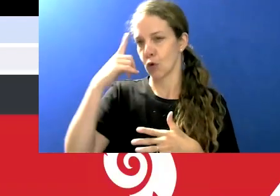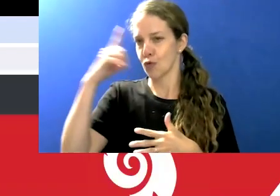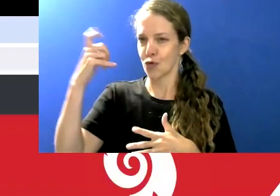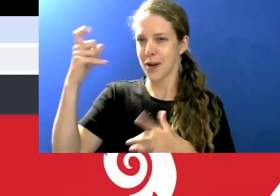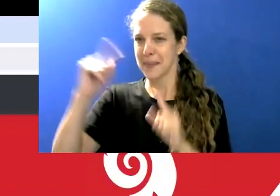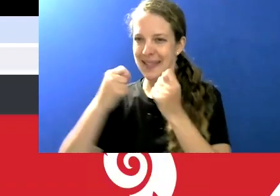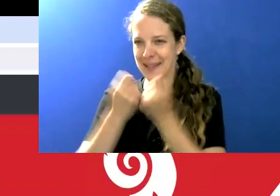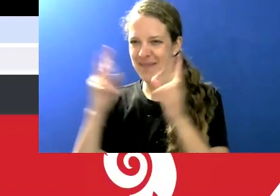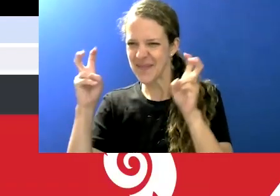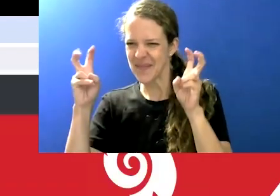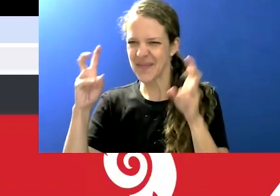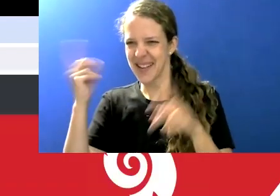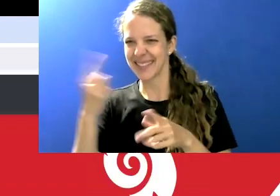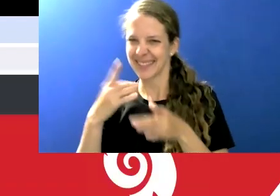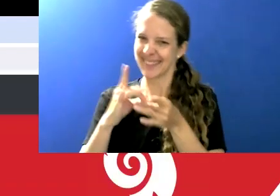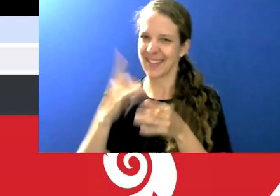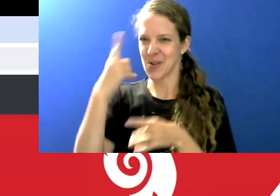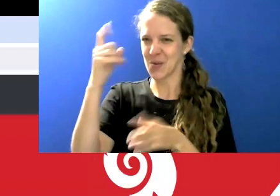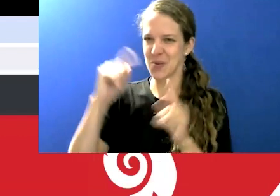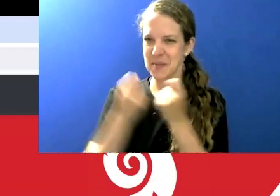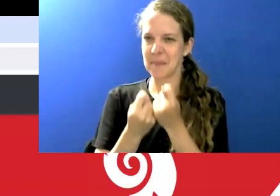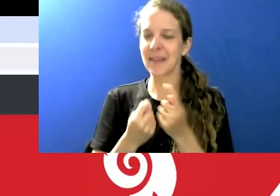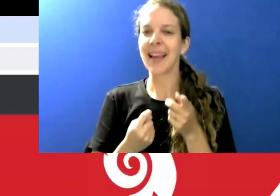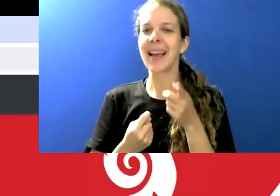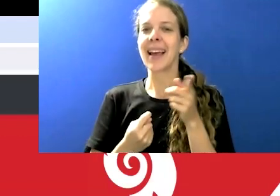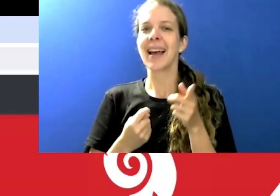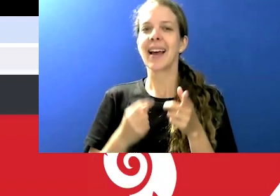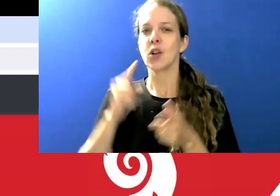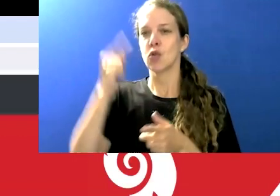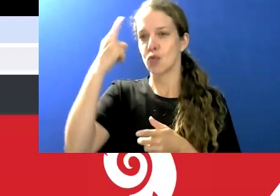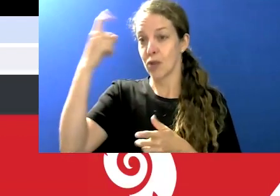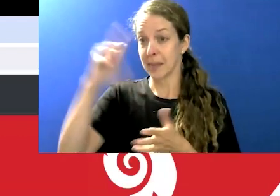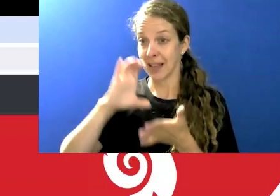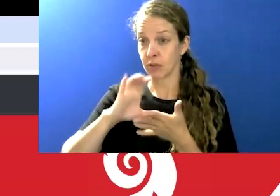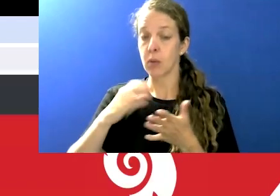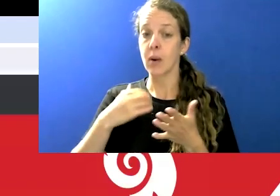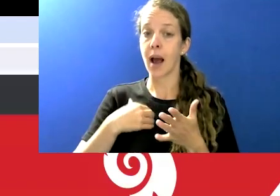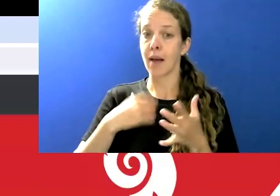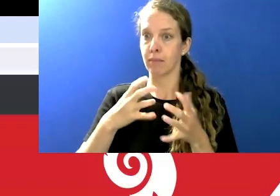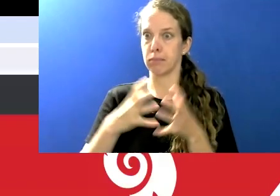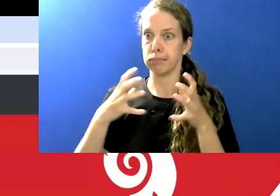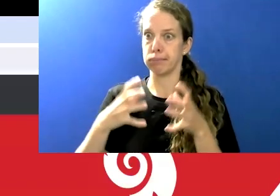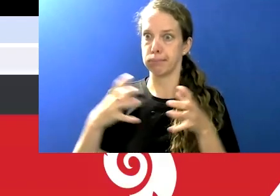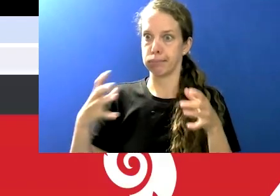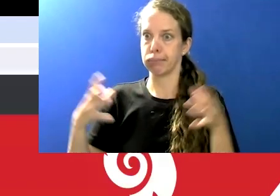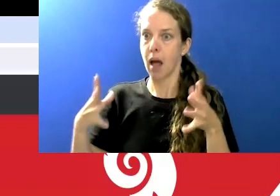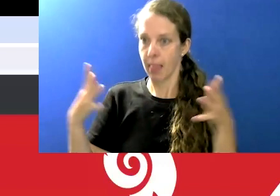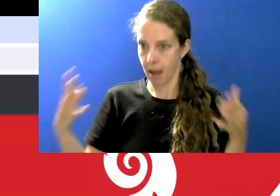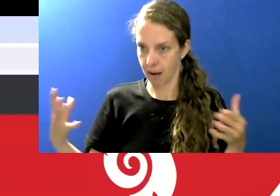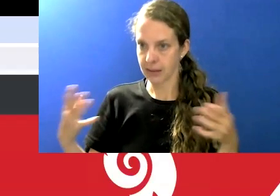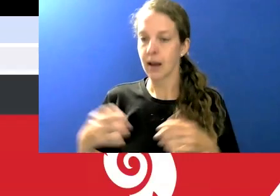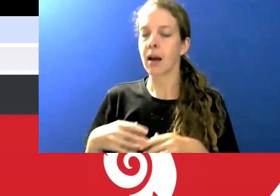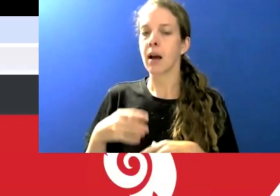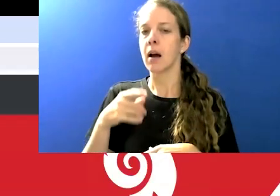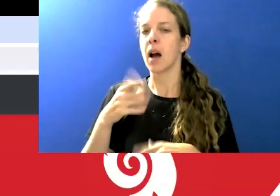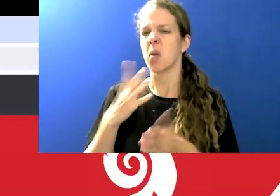right? We always joke around like, oh, this is the Dream Team. So at the Dream Center, we have grown a lot. And I'm going to